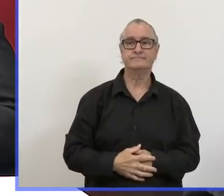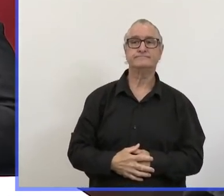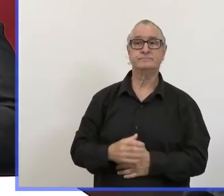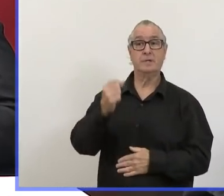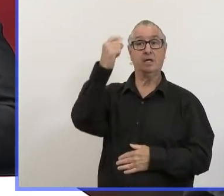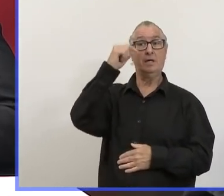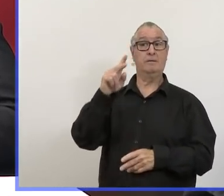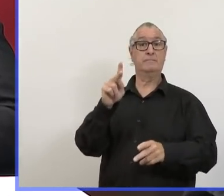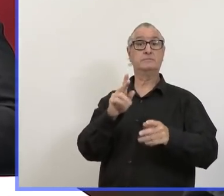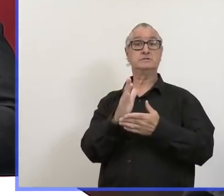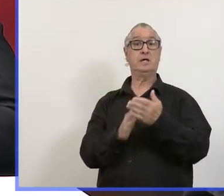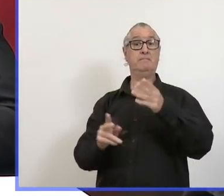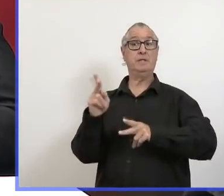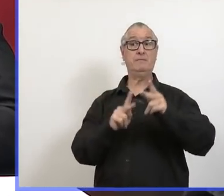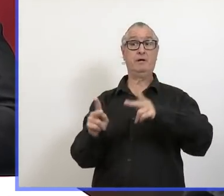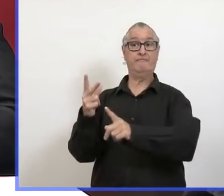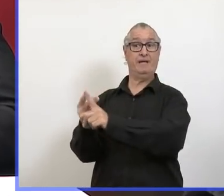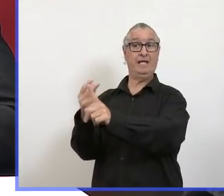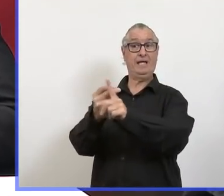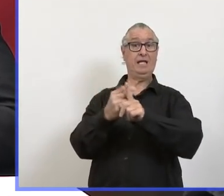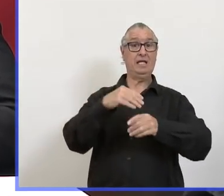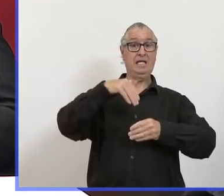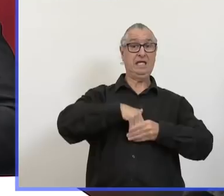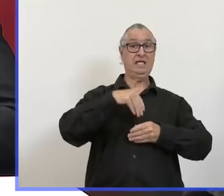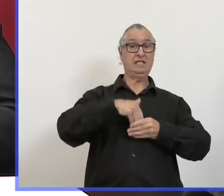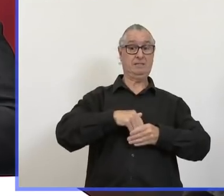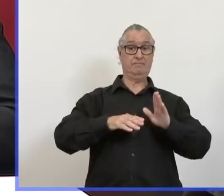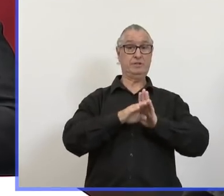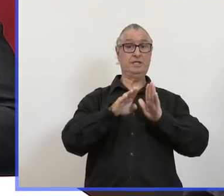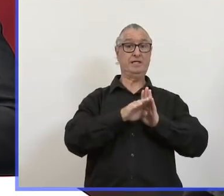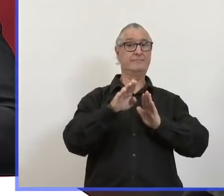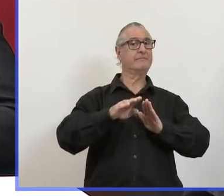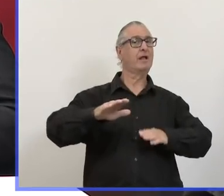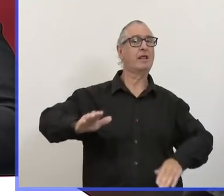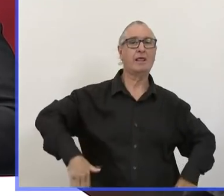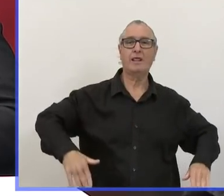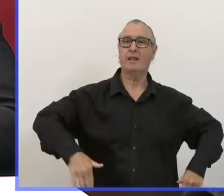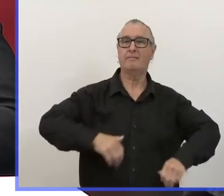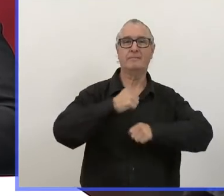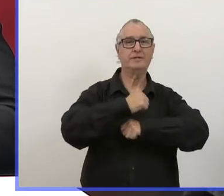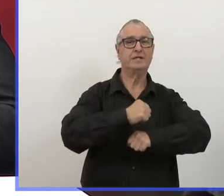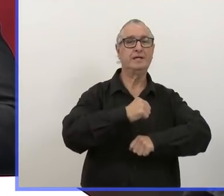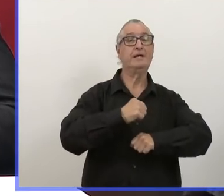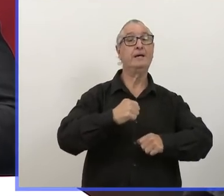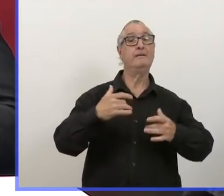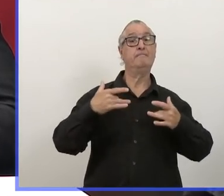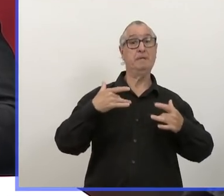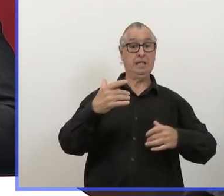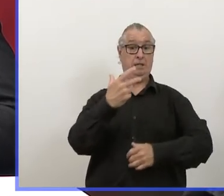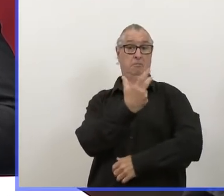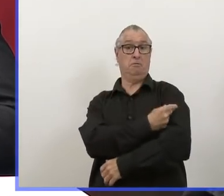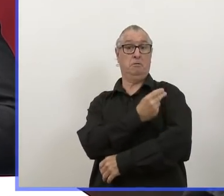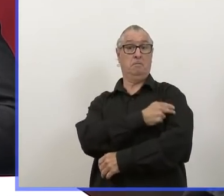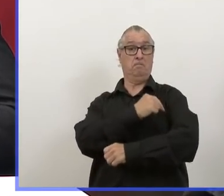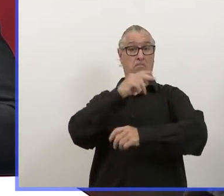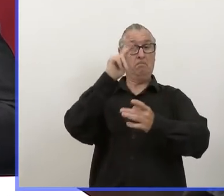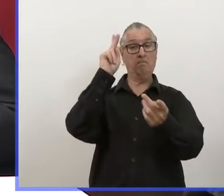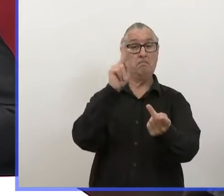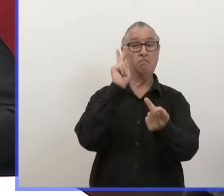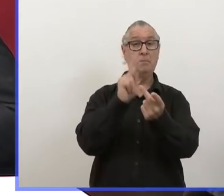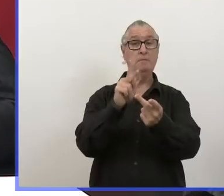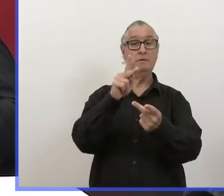not develop immunity. That's just the nature of vaccines, right? So if 100 people got two doses of an mRNA vaccine, that means five didn't develop